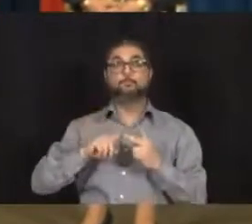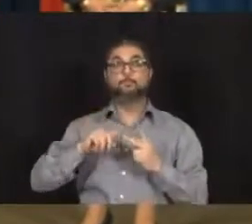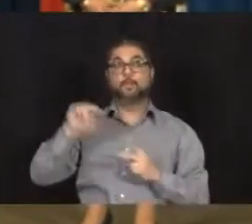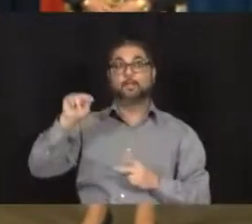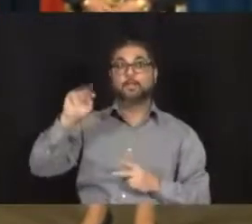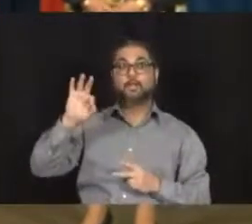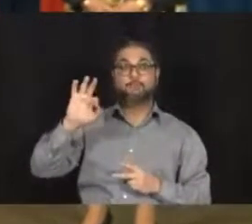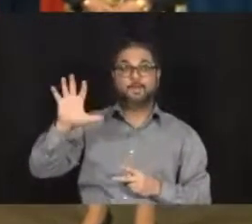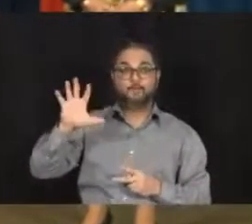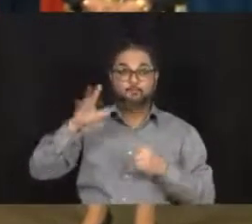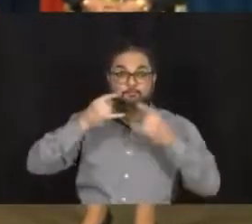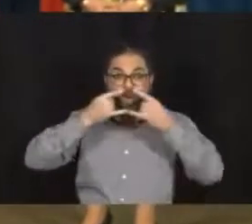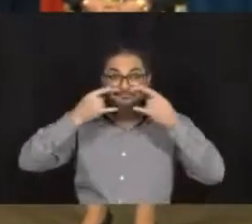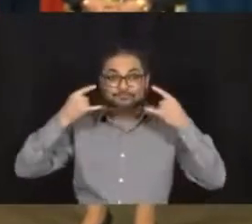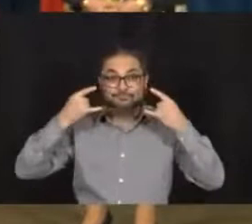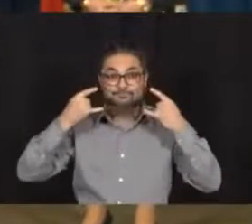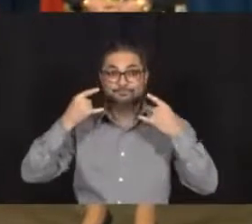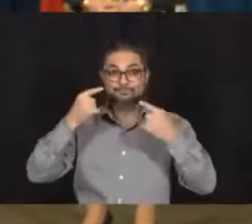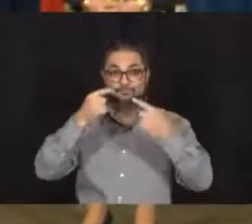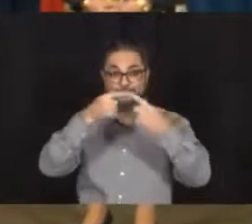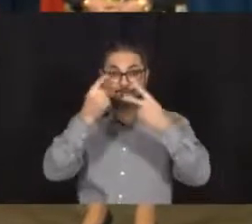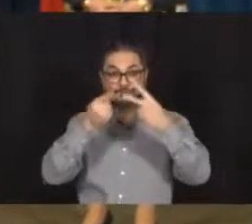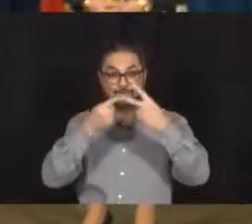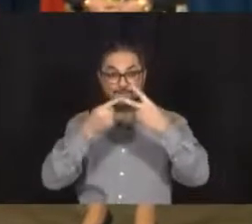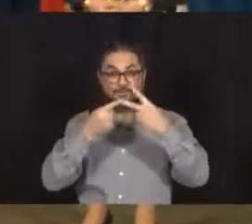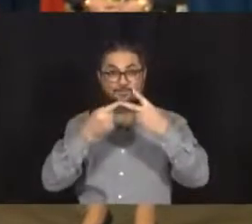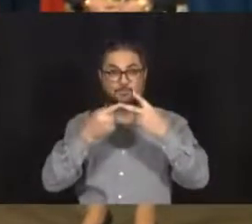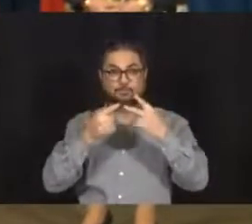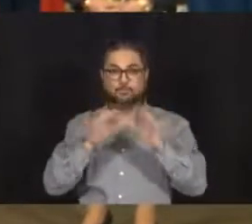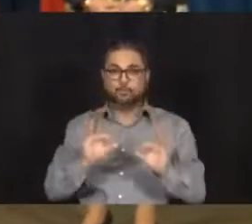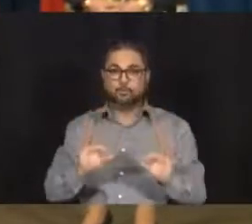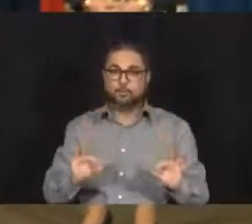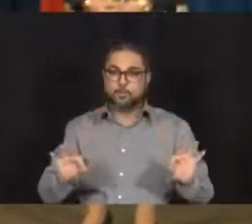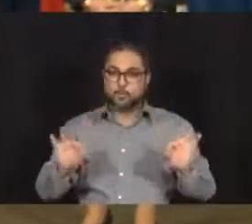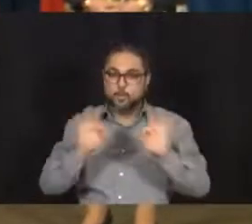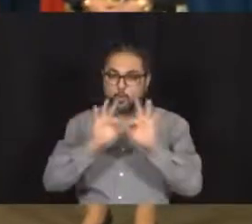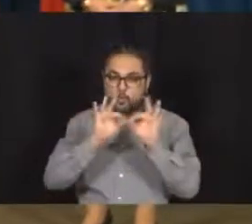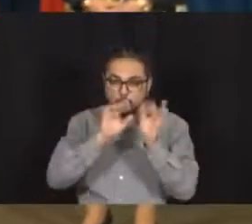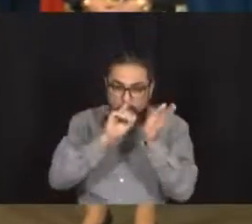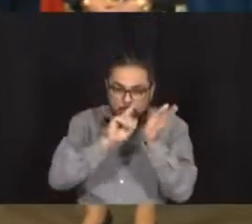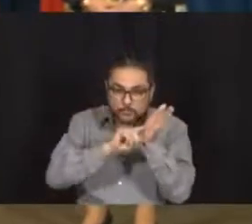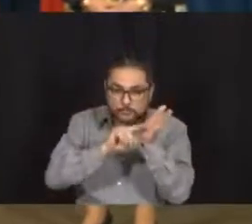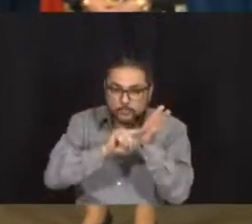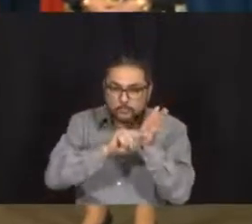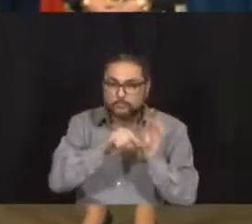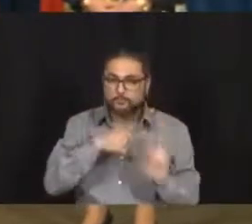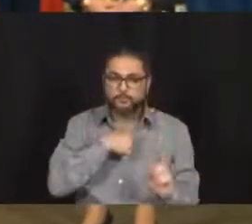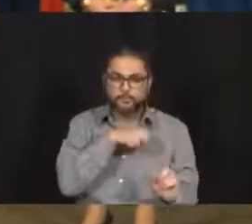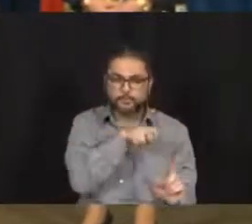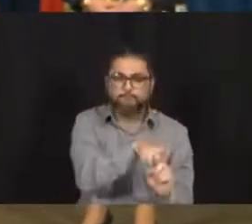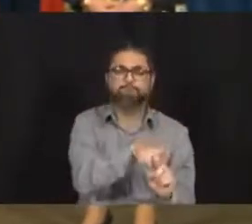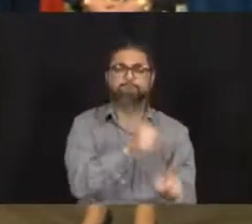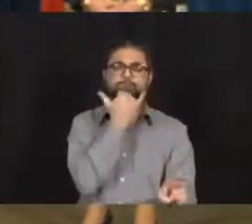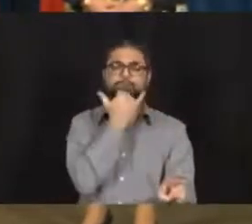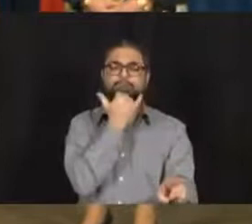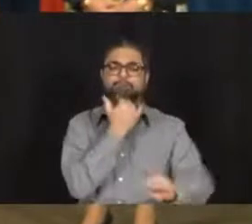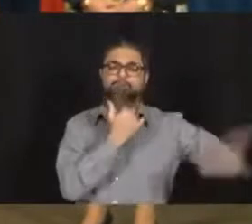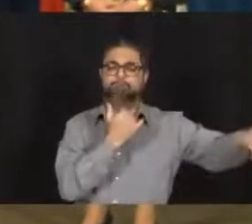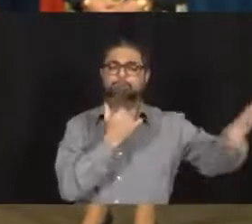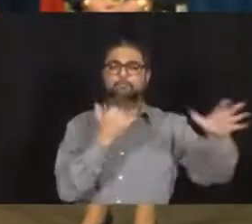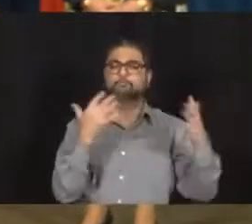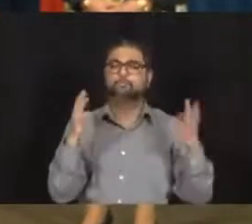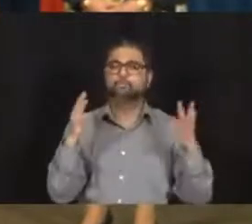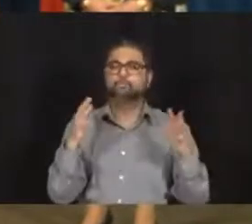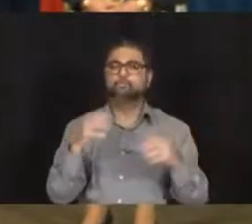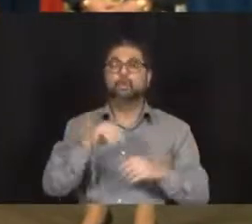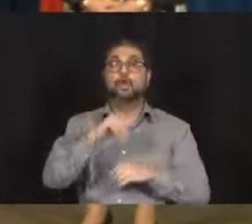masks, you have to make sure that we do the audit, which we did, and we did catch it. When you're relying on other countries around